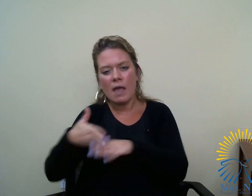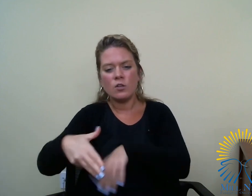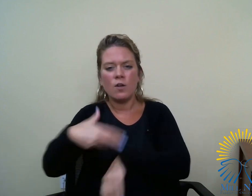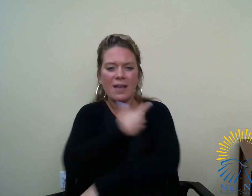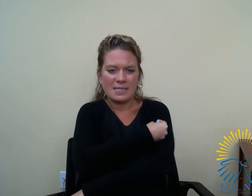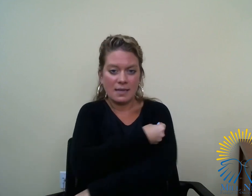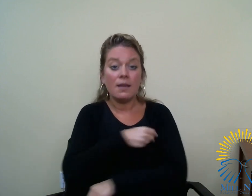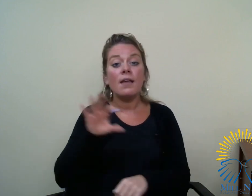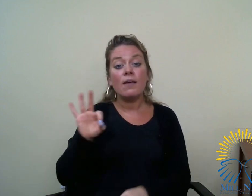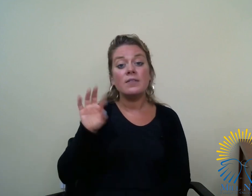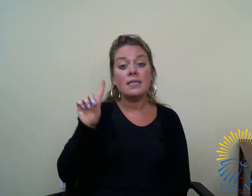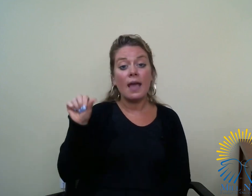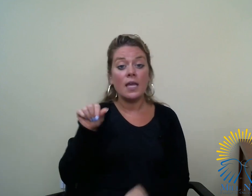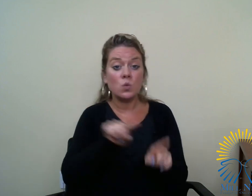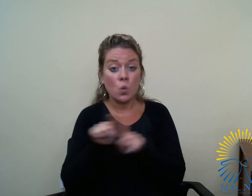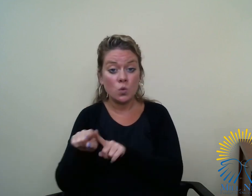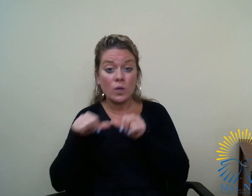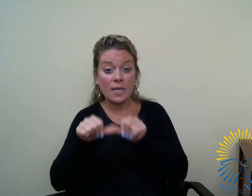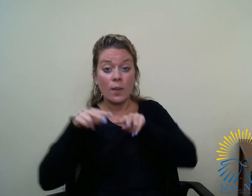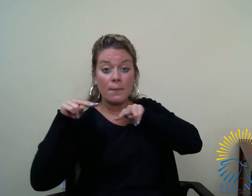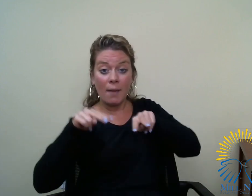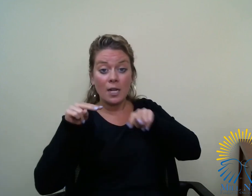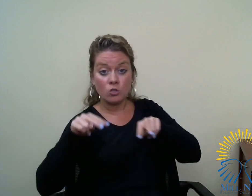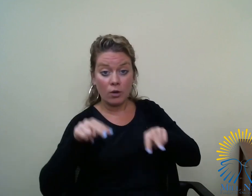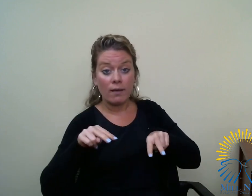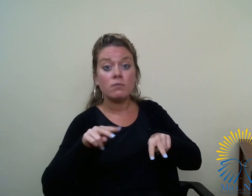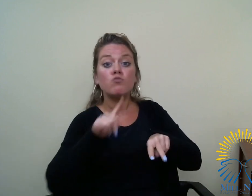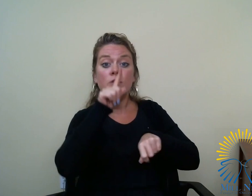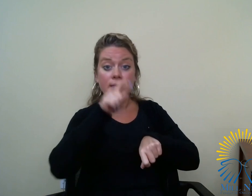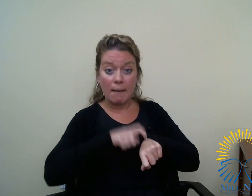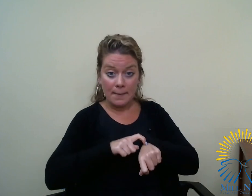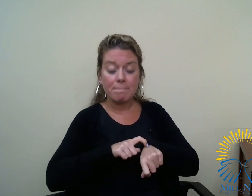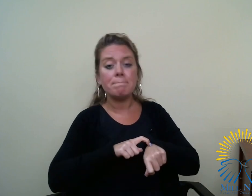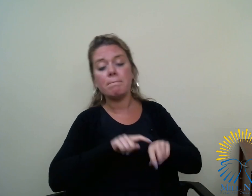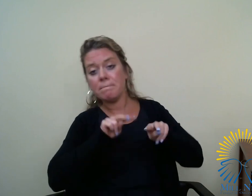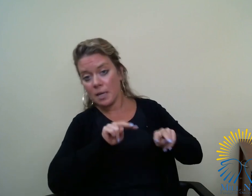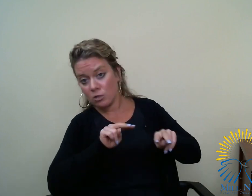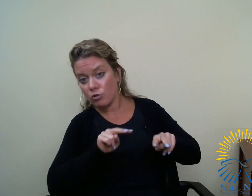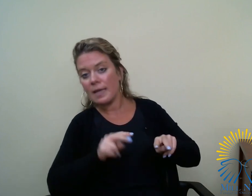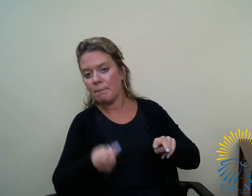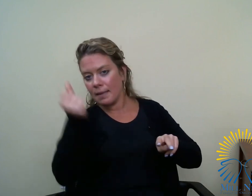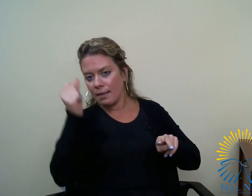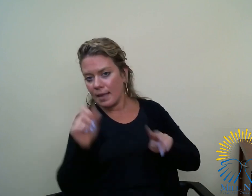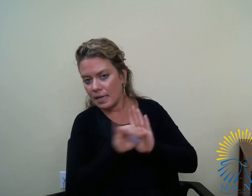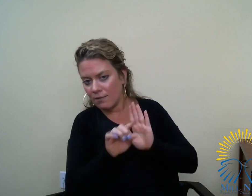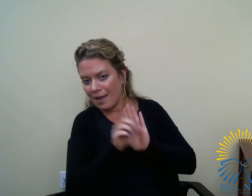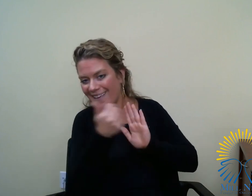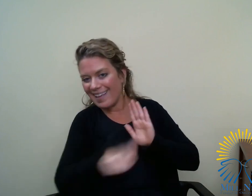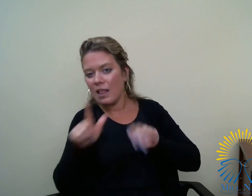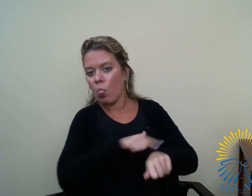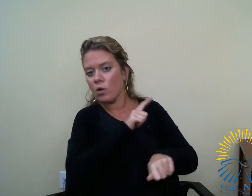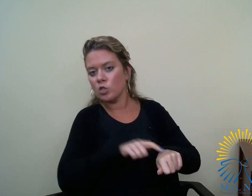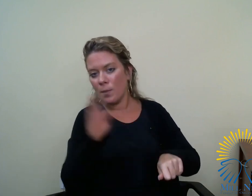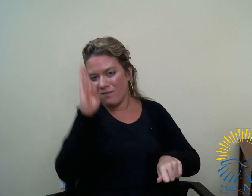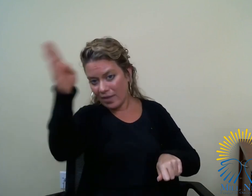FDA is also continually monitoring the clinical trial data in real time and will be able to immediately identify any long-term effects, though